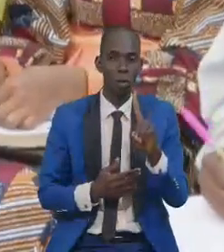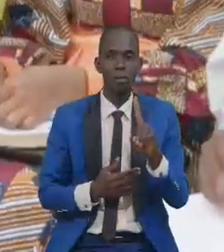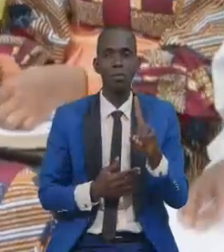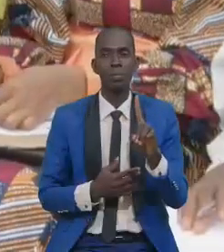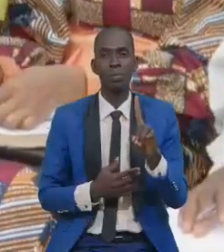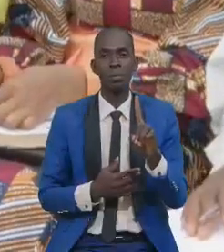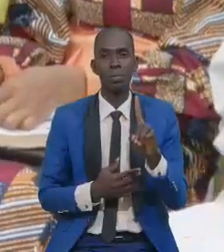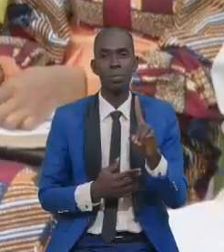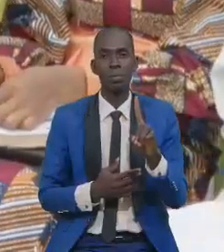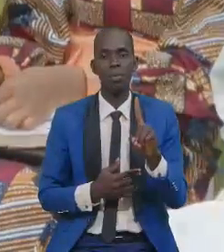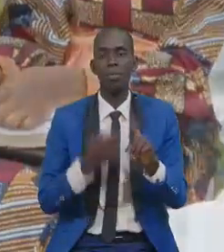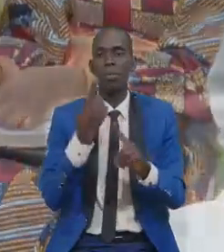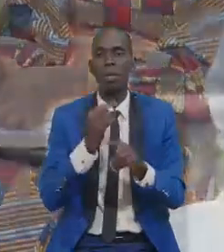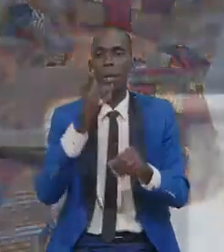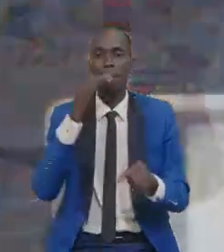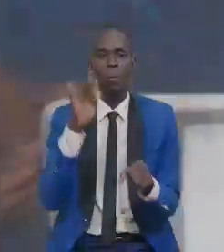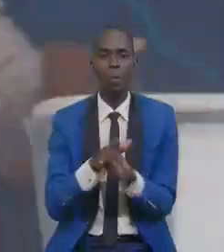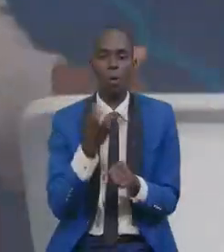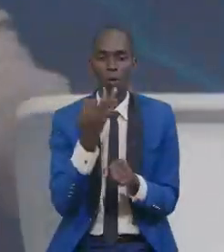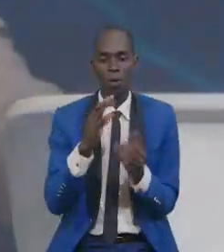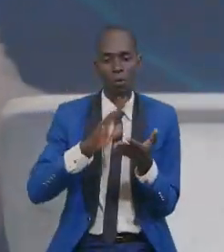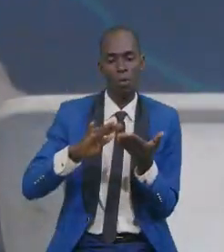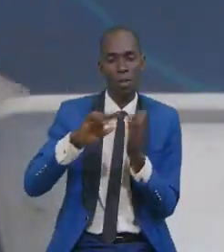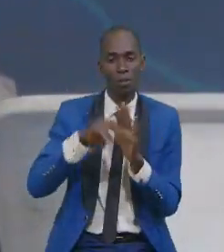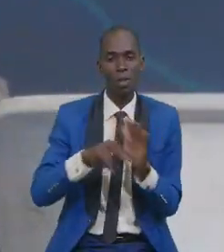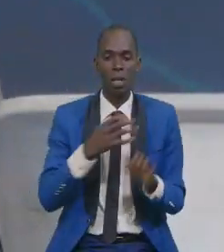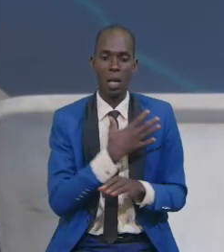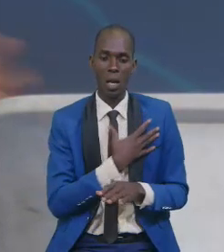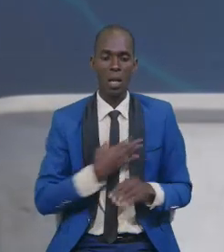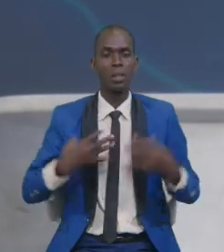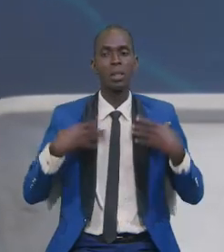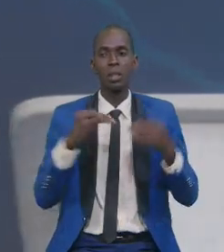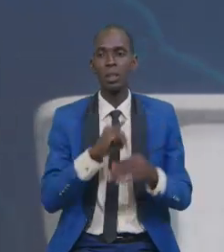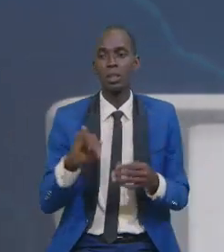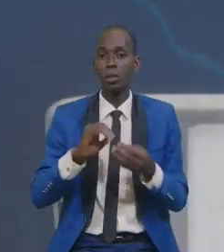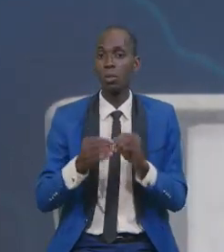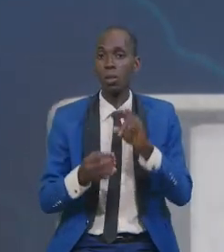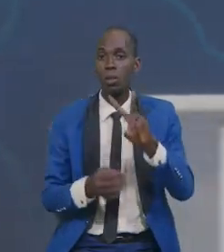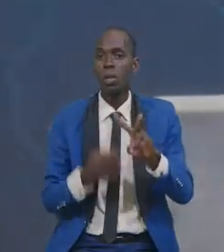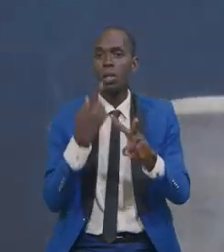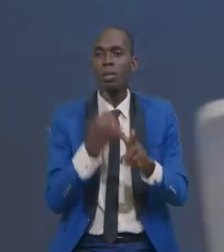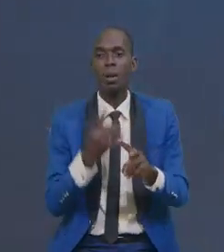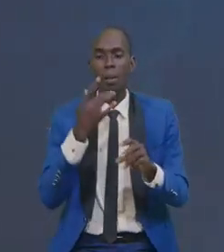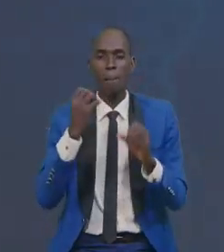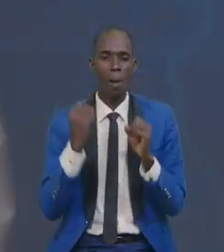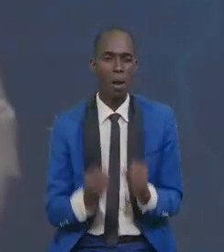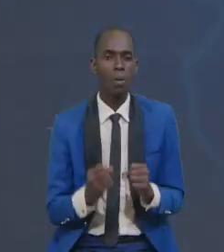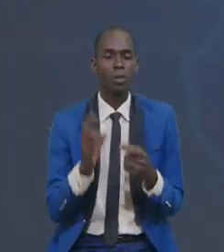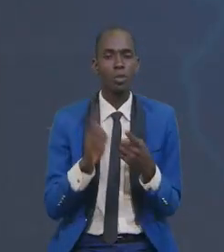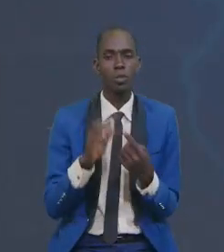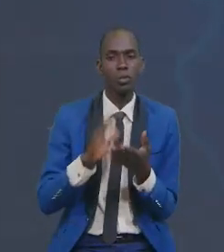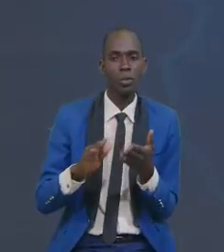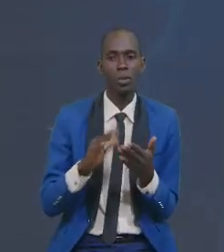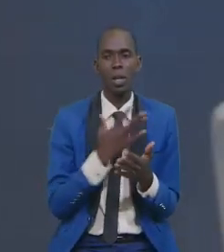Number one, the promise of forgiveness and healing. Number two, the power to forgive and